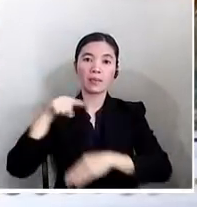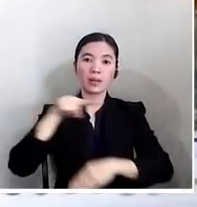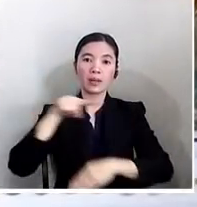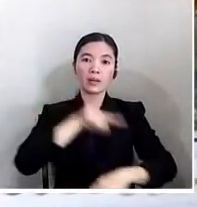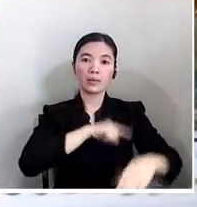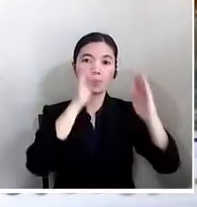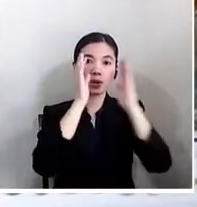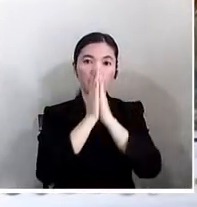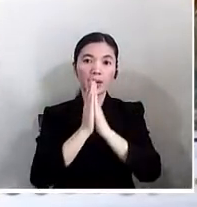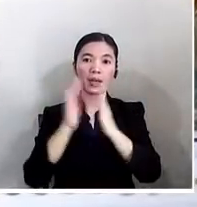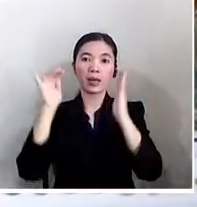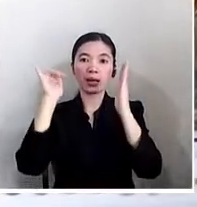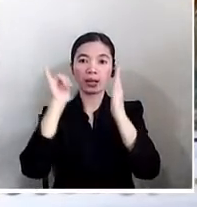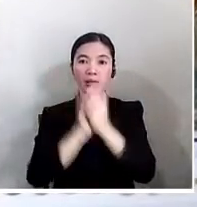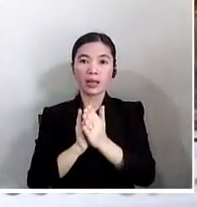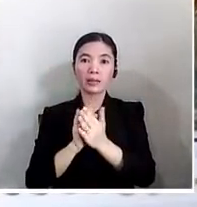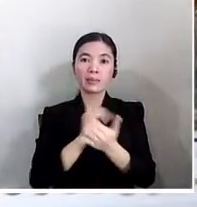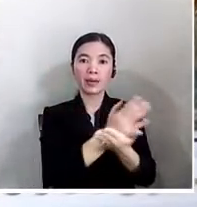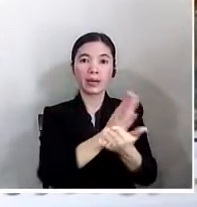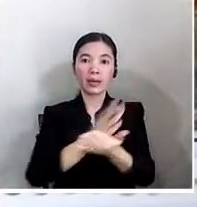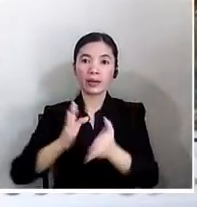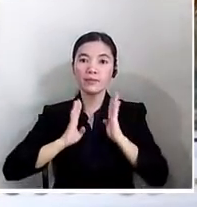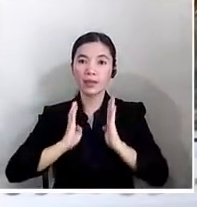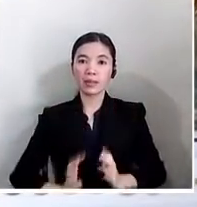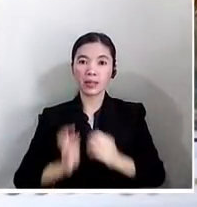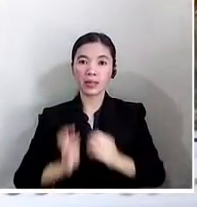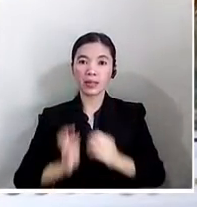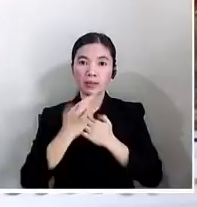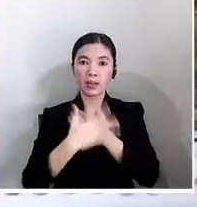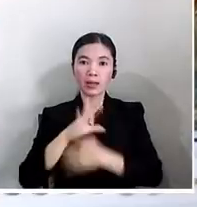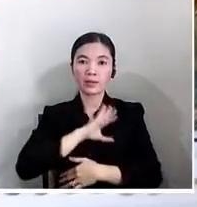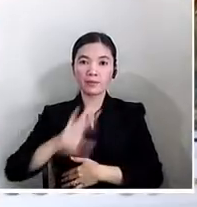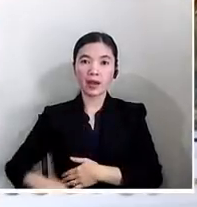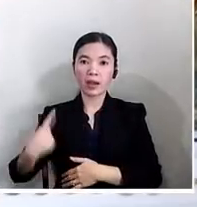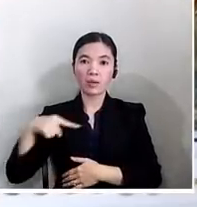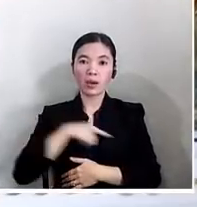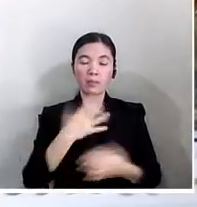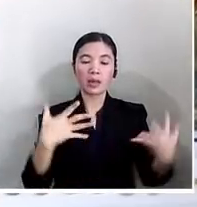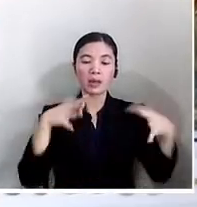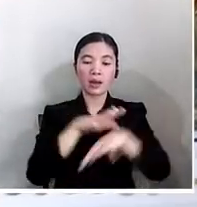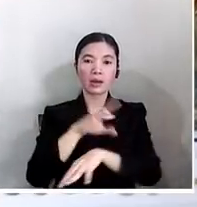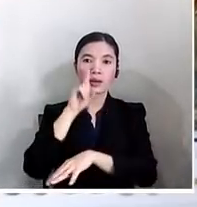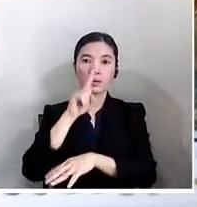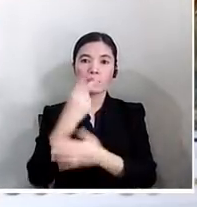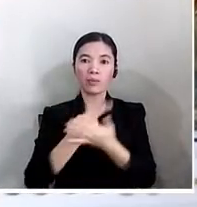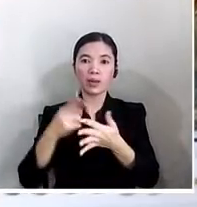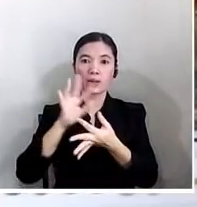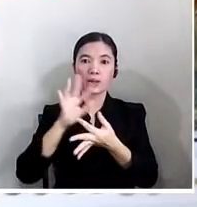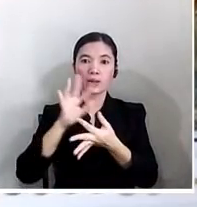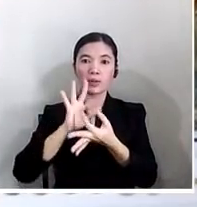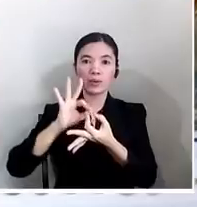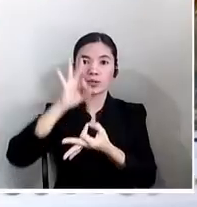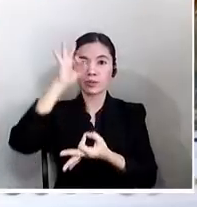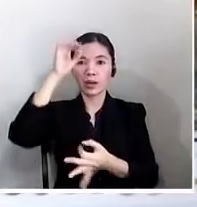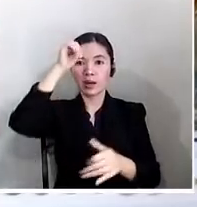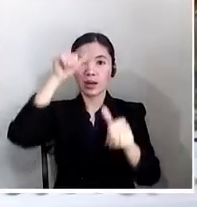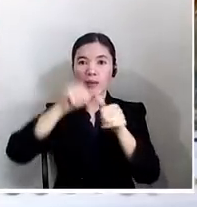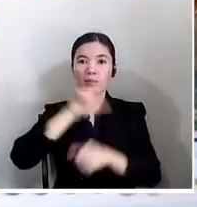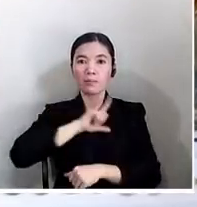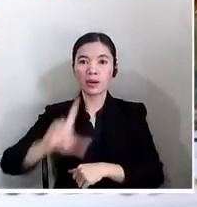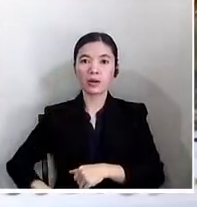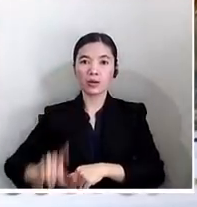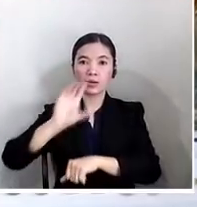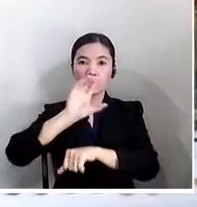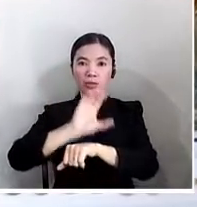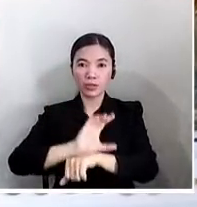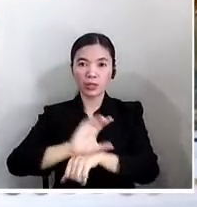partaking of the body and blood of Christ, we may be gathered into one by the Holy Spirit. Remember, Lord, your church spread throughout